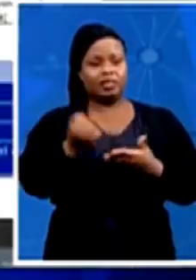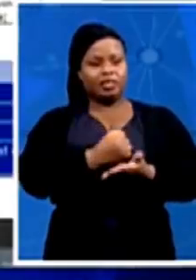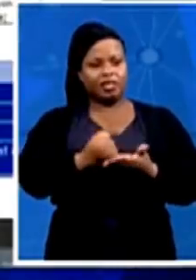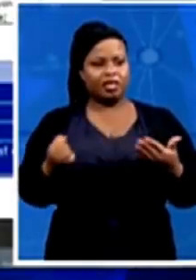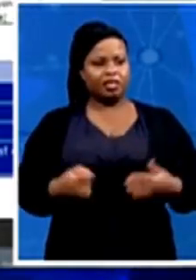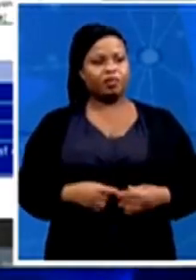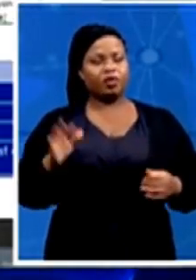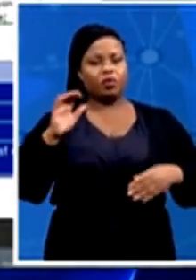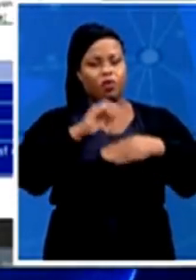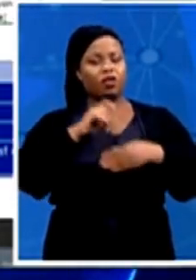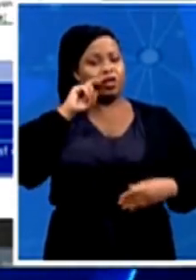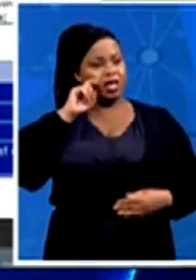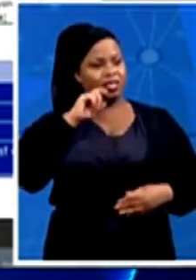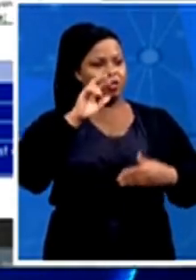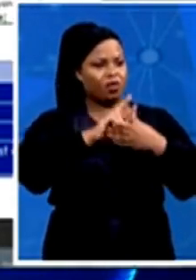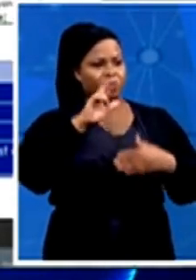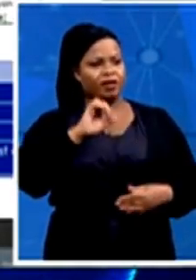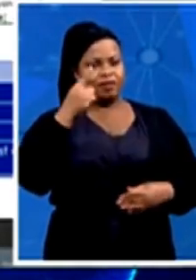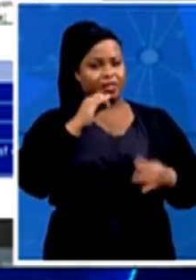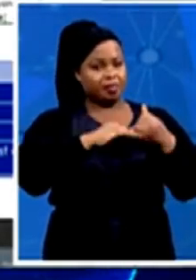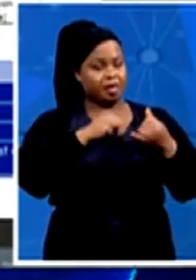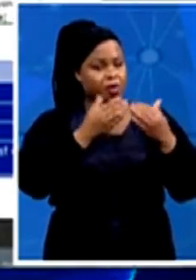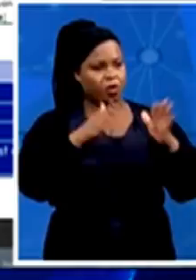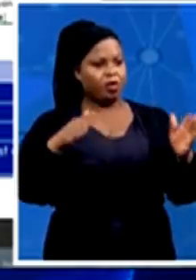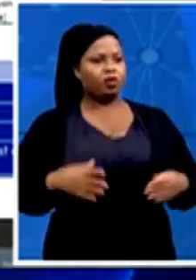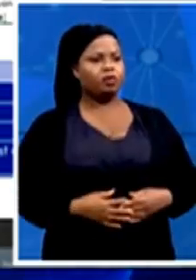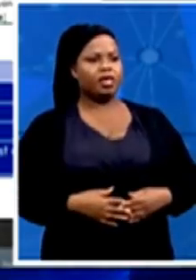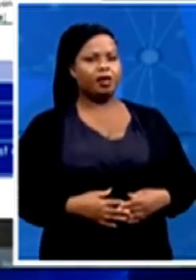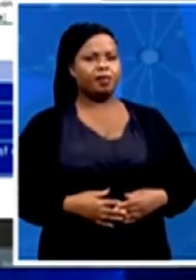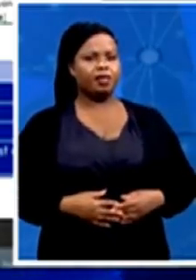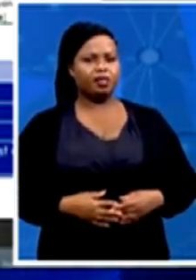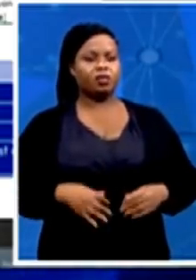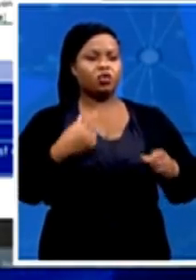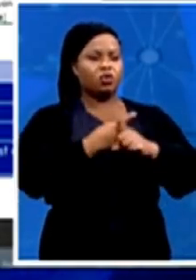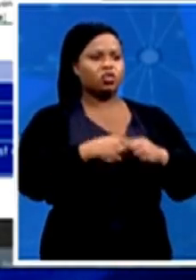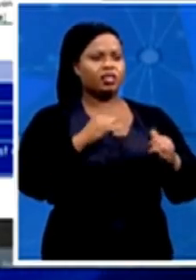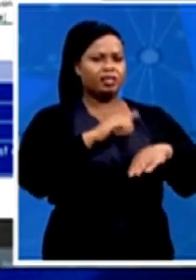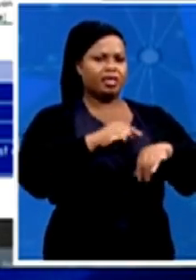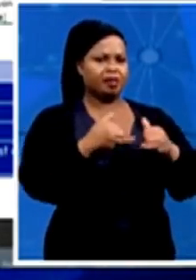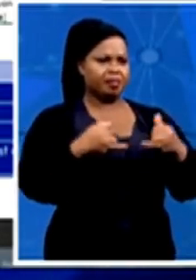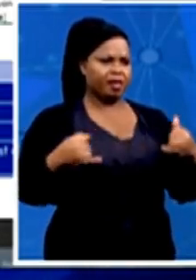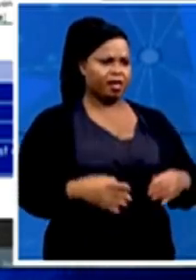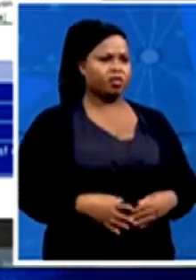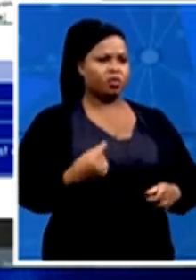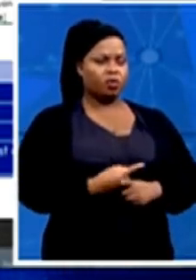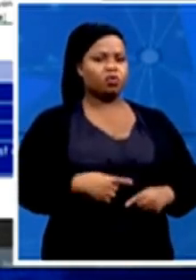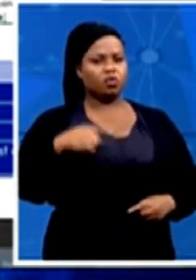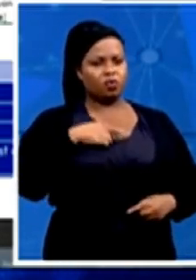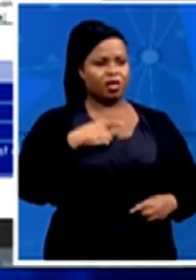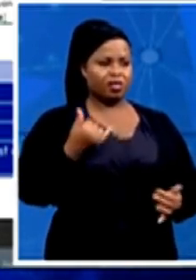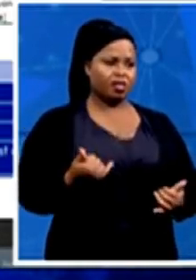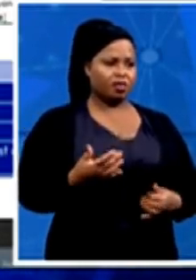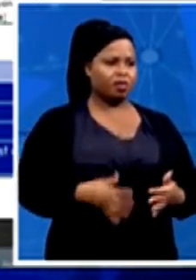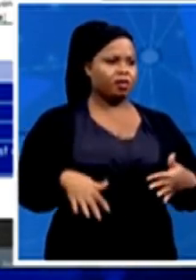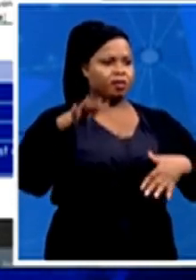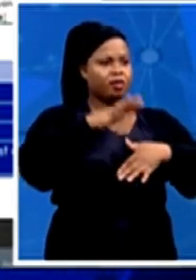September. So this is the adjusted timelines because it's been brought forward. Our priority in this province is still